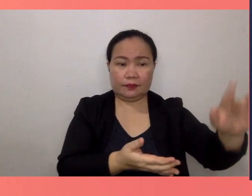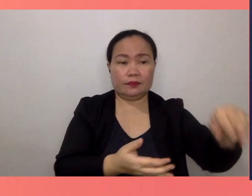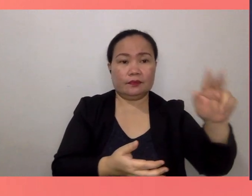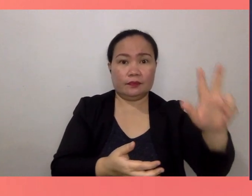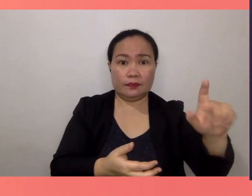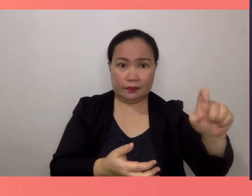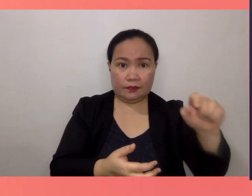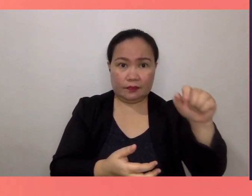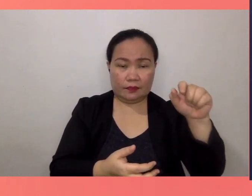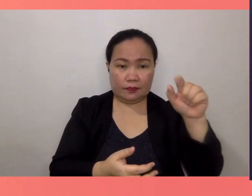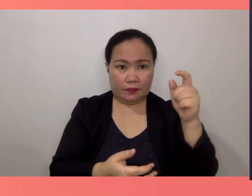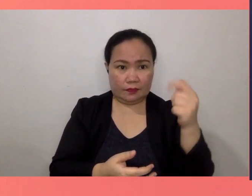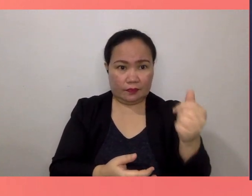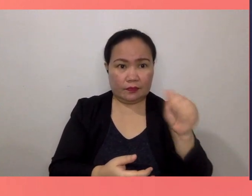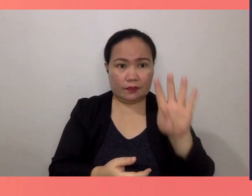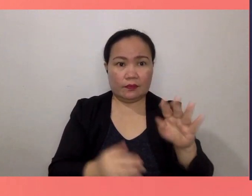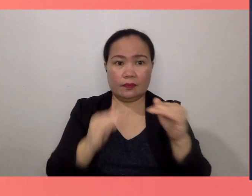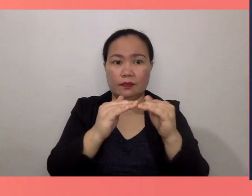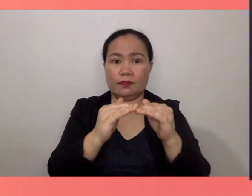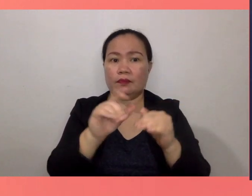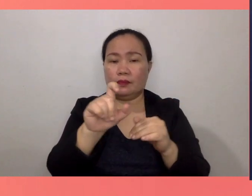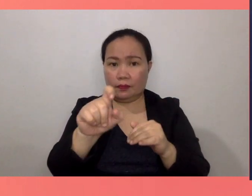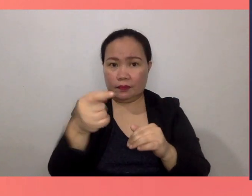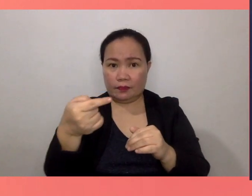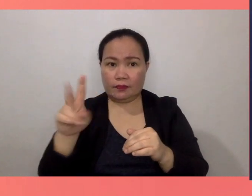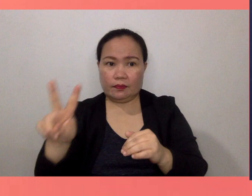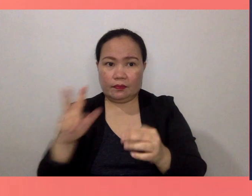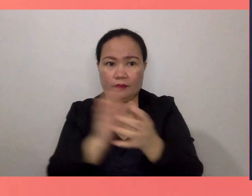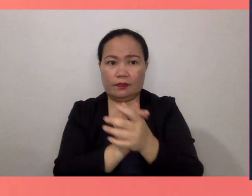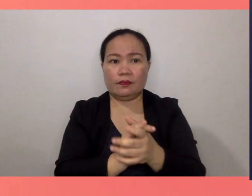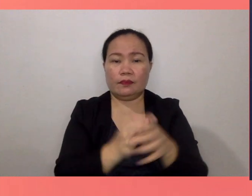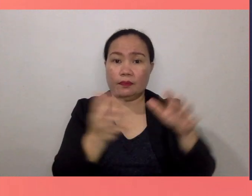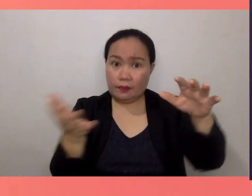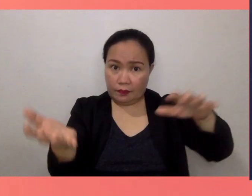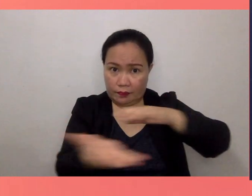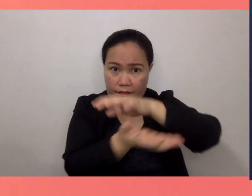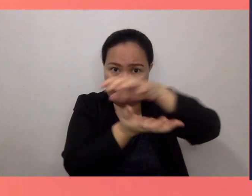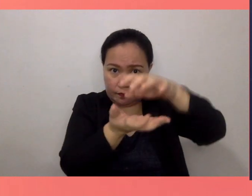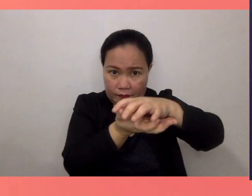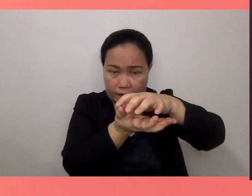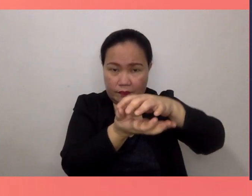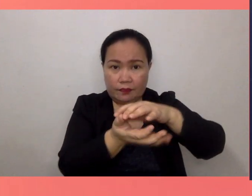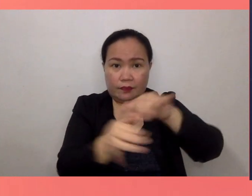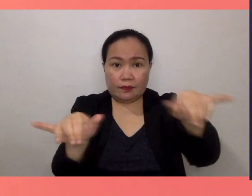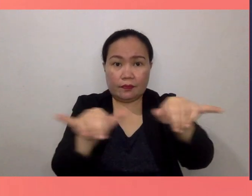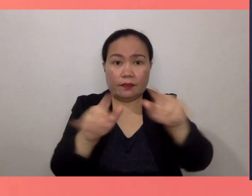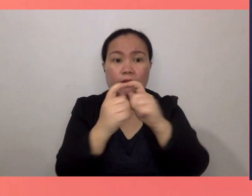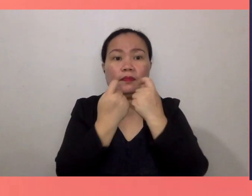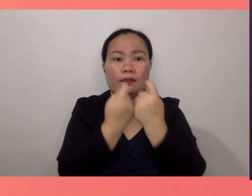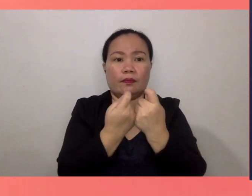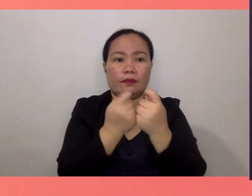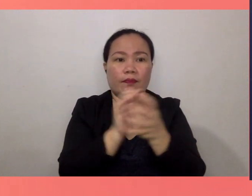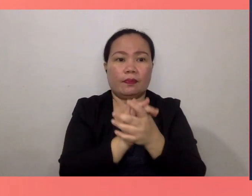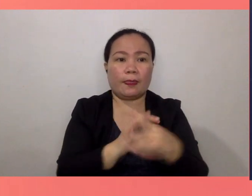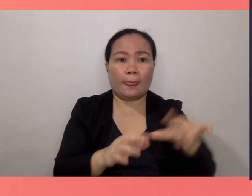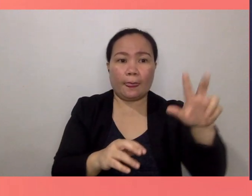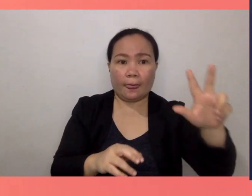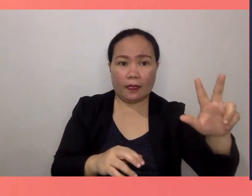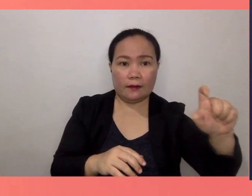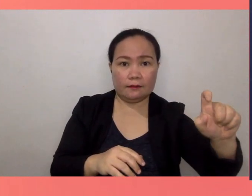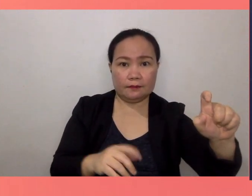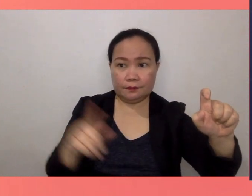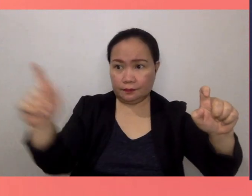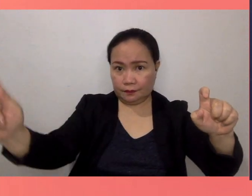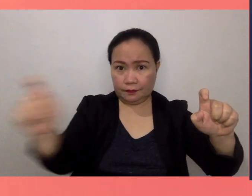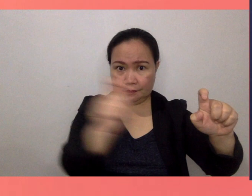sa right side, magiging x minus 2. And then, combine similar terms. Okay? So, 3x minus x